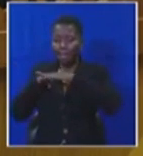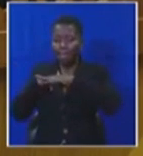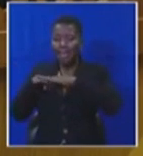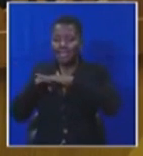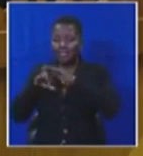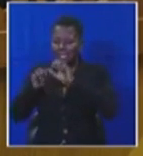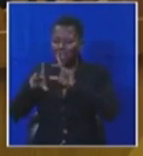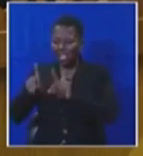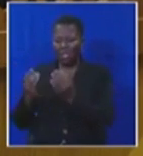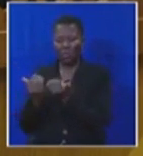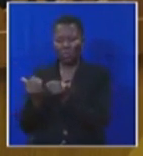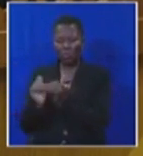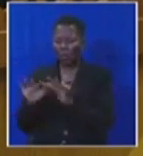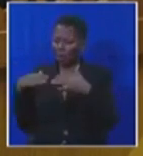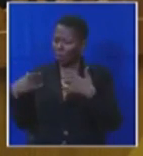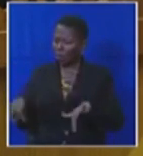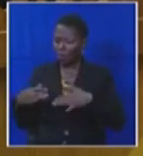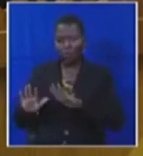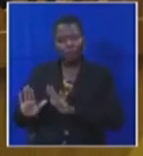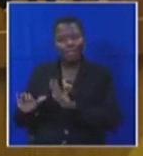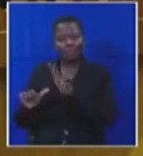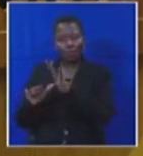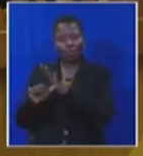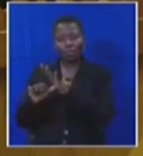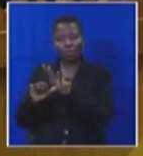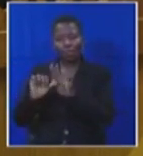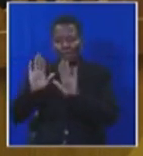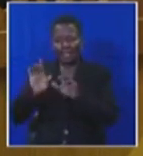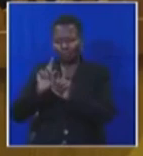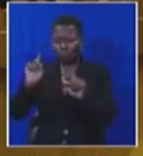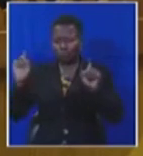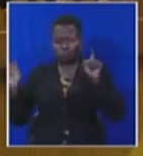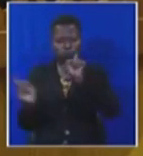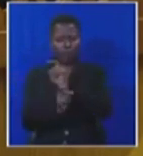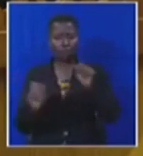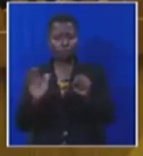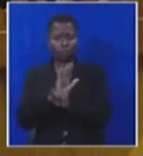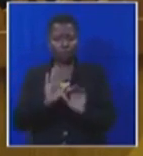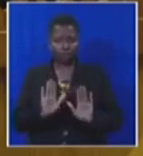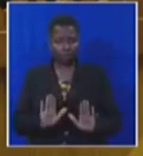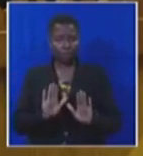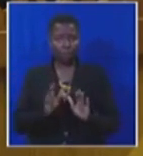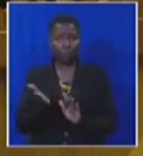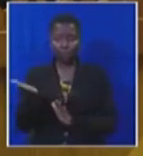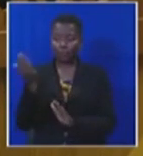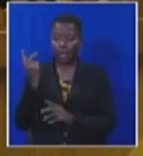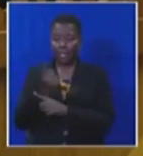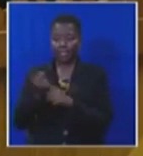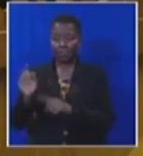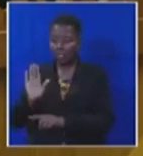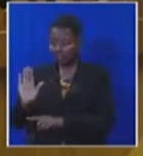of transformation in South Africa. And yet, last week, in his State of the Nation